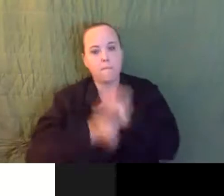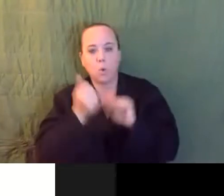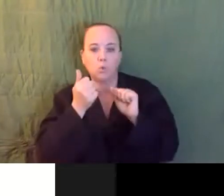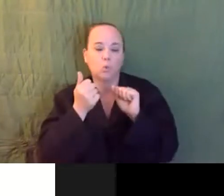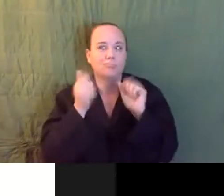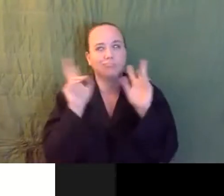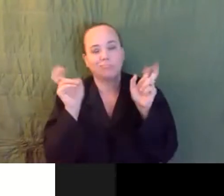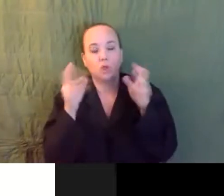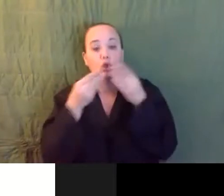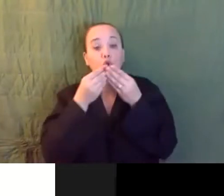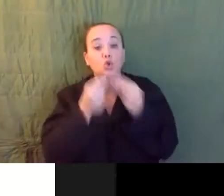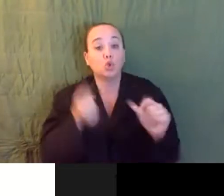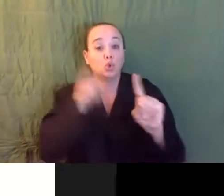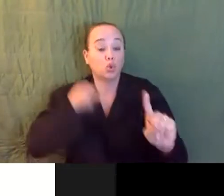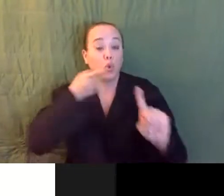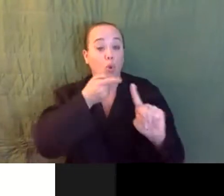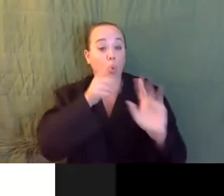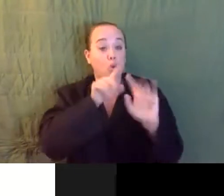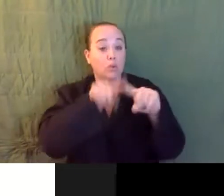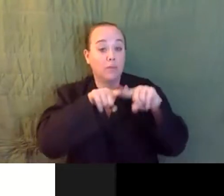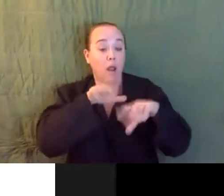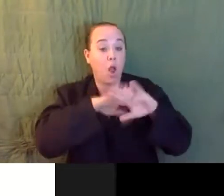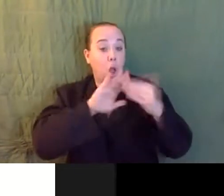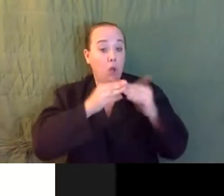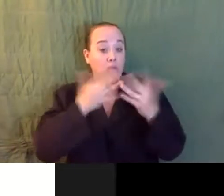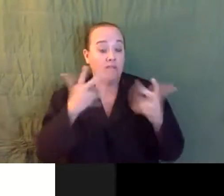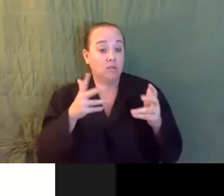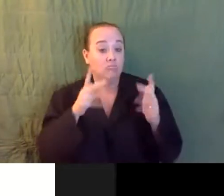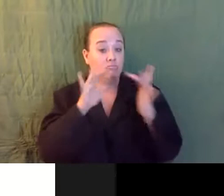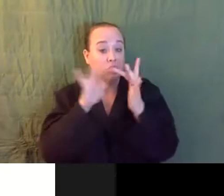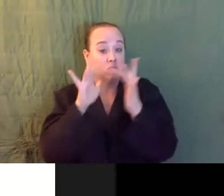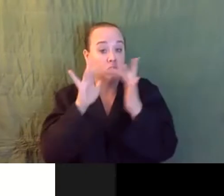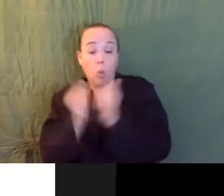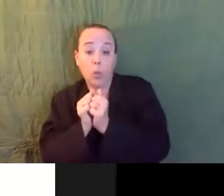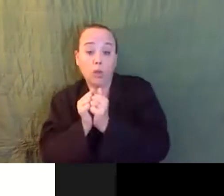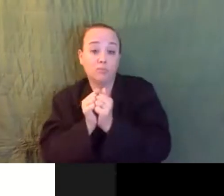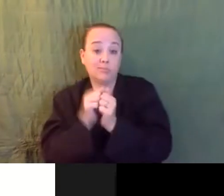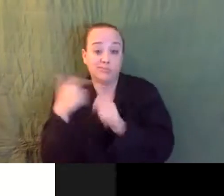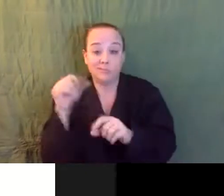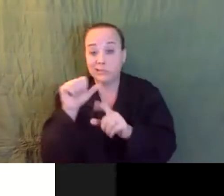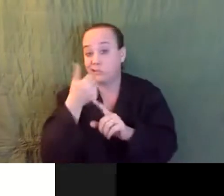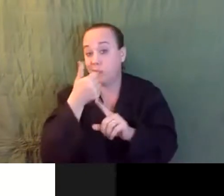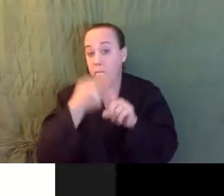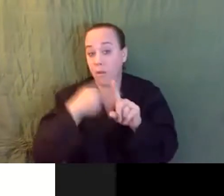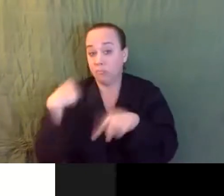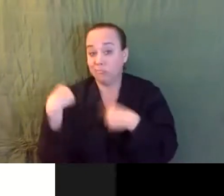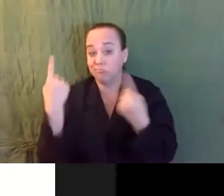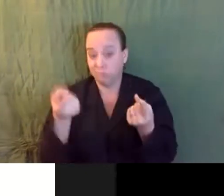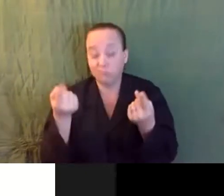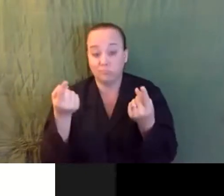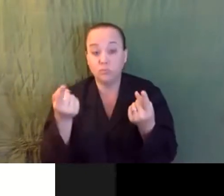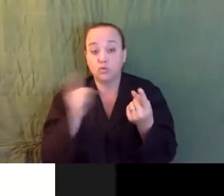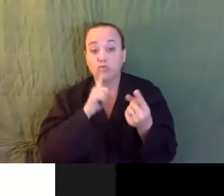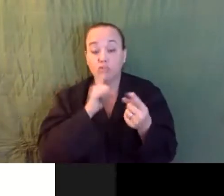solution-oriented platform based on the community that I've spoken with for going on 10 months now.